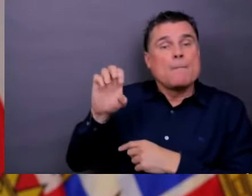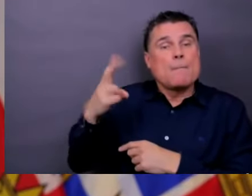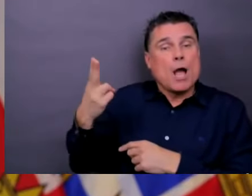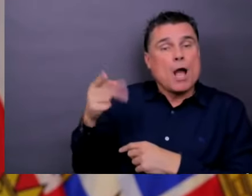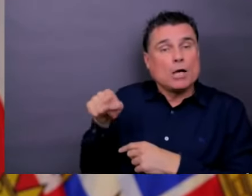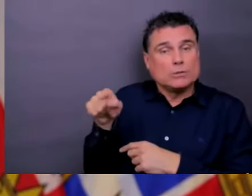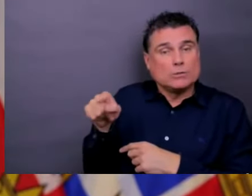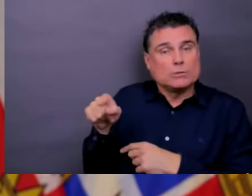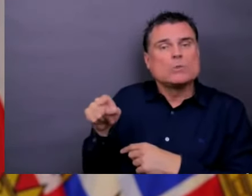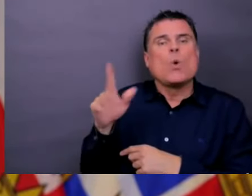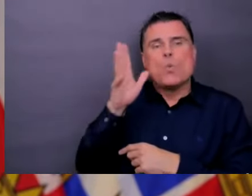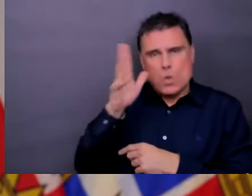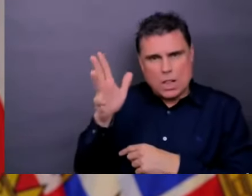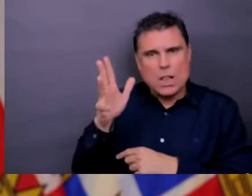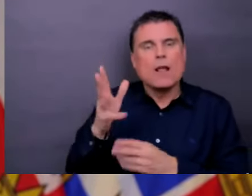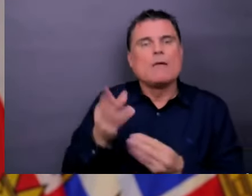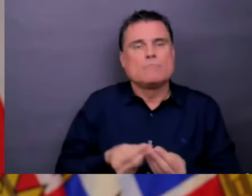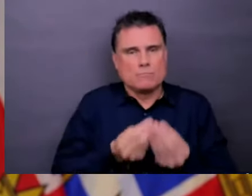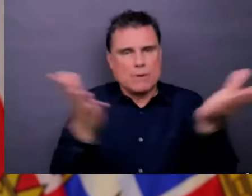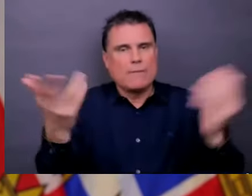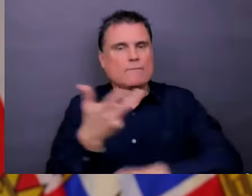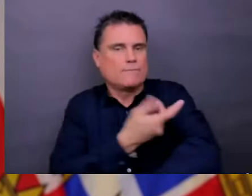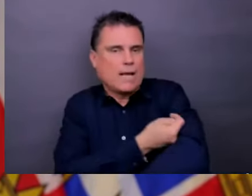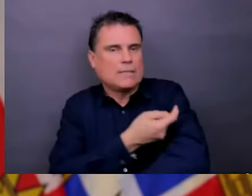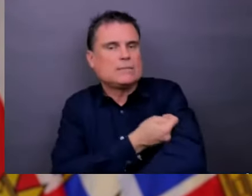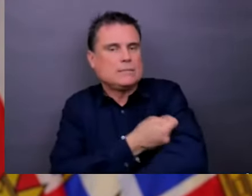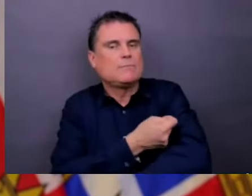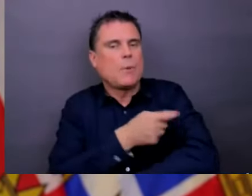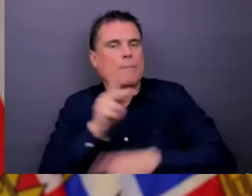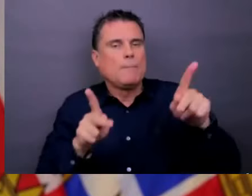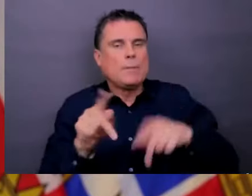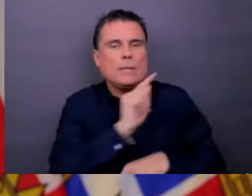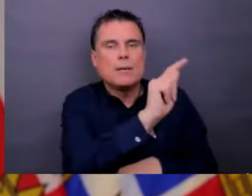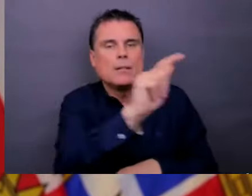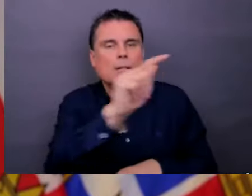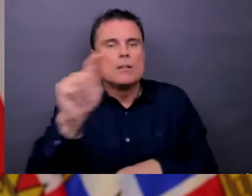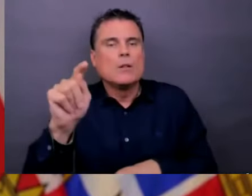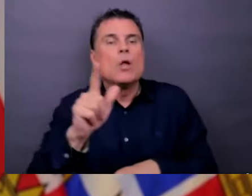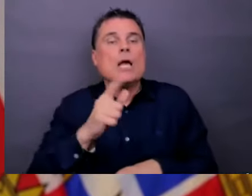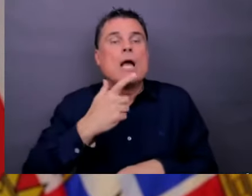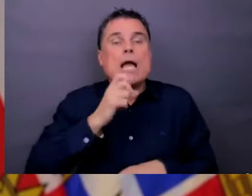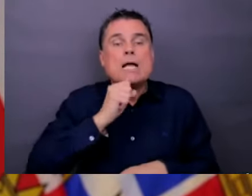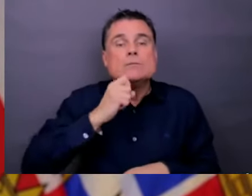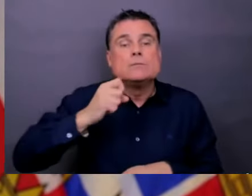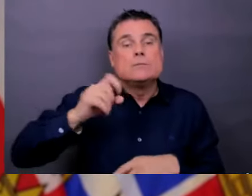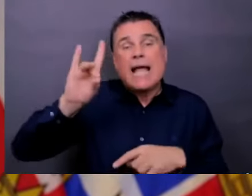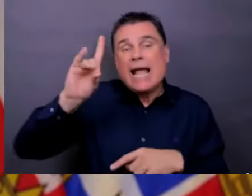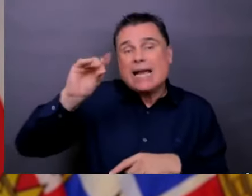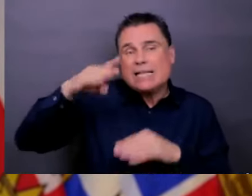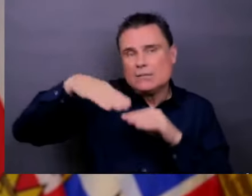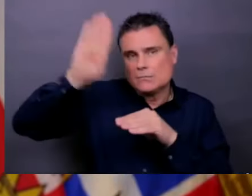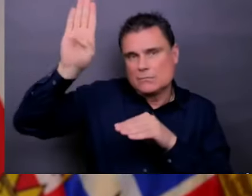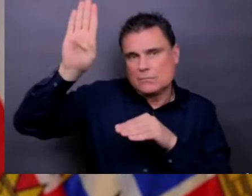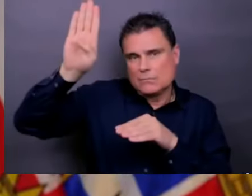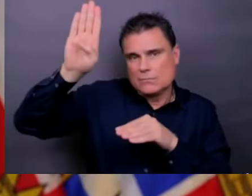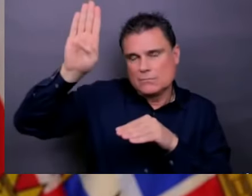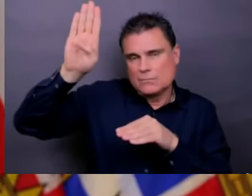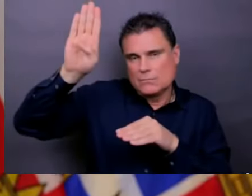much vaccine as we receive as soon as we get it, and that's what we're planning for and continue to plan for.